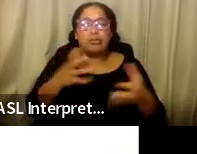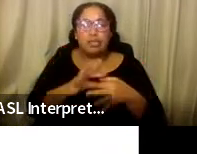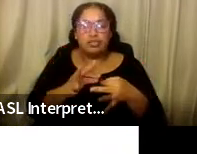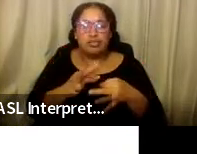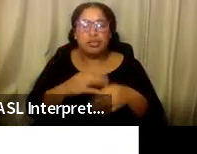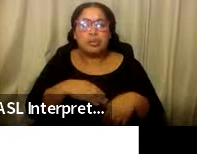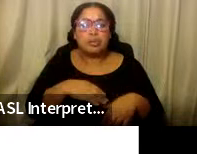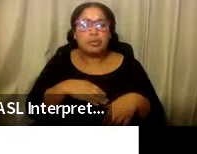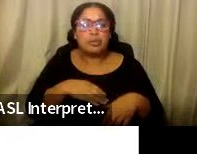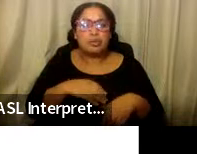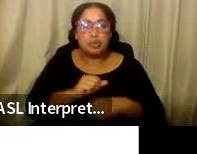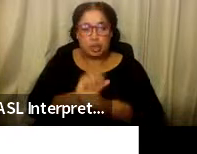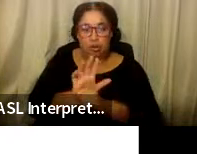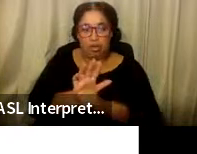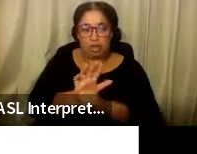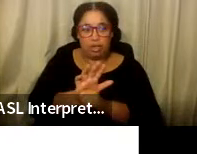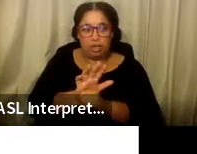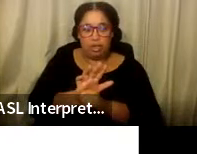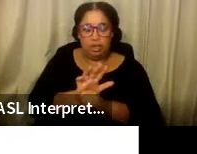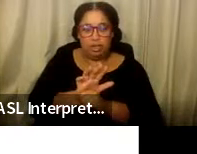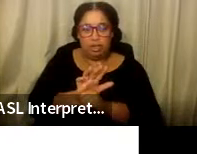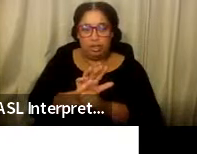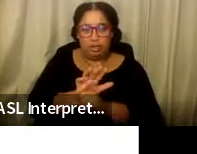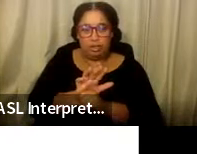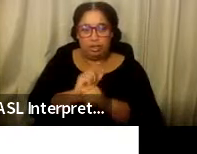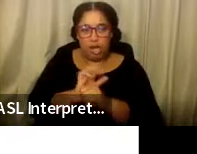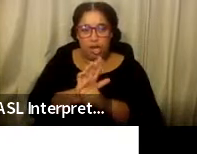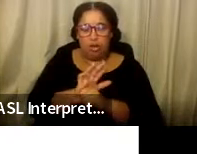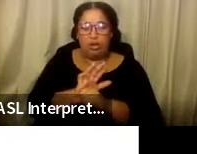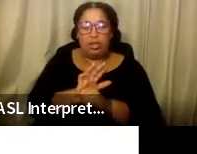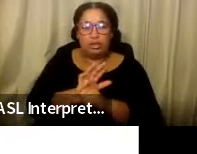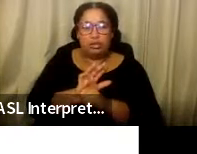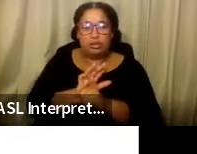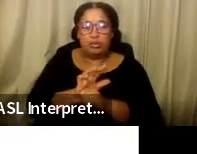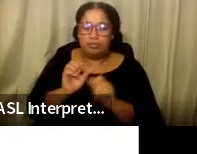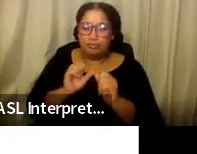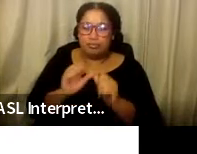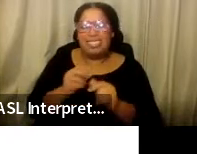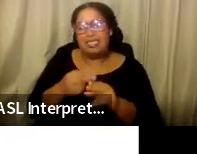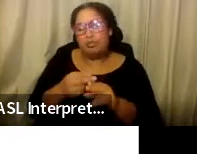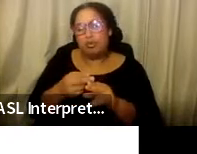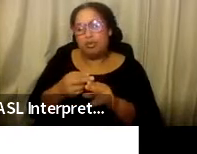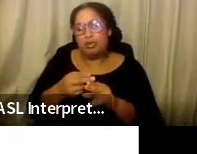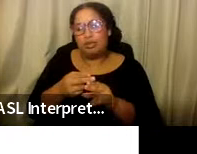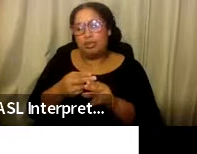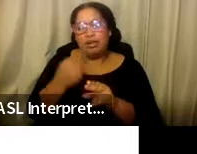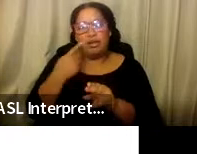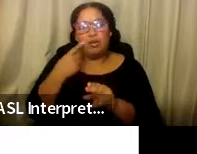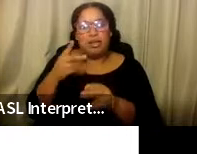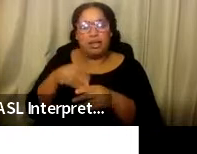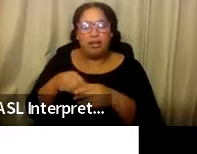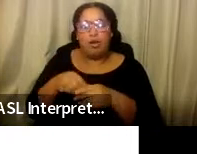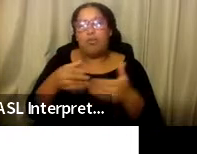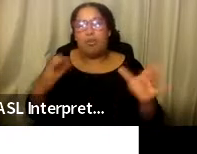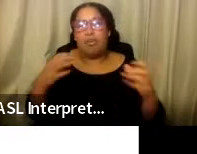know, we've stood up this COVID division. It's a temporary division within the Public Health